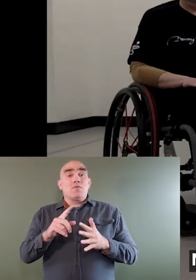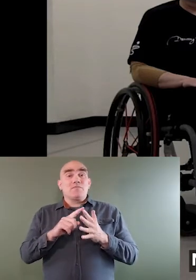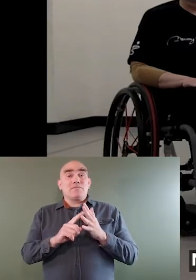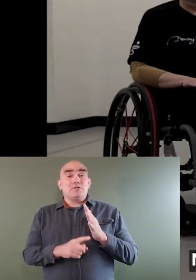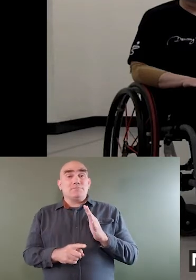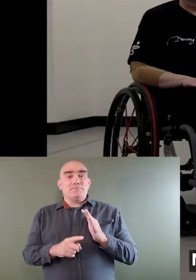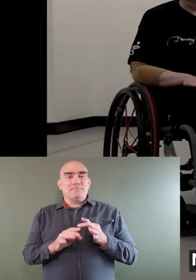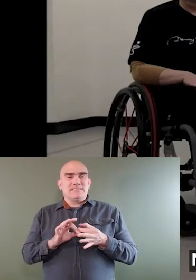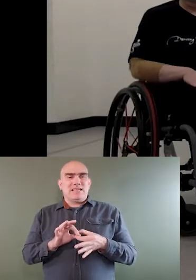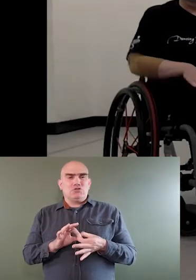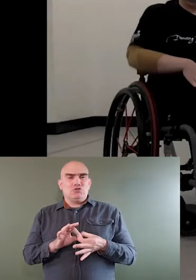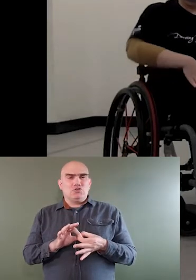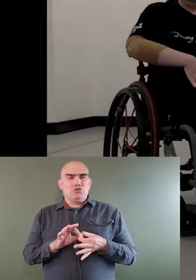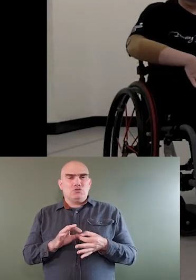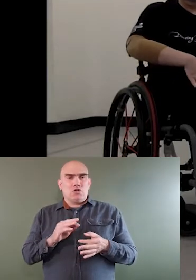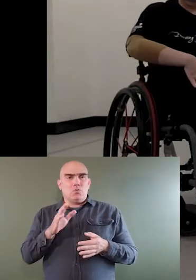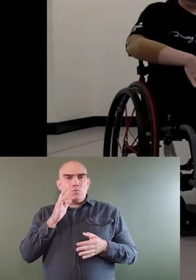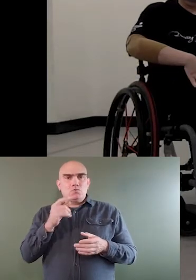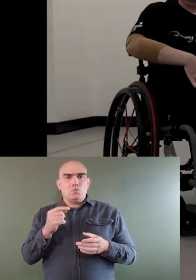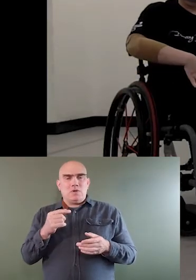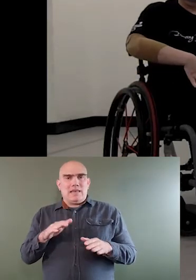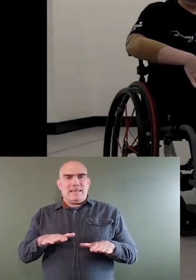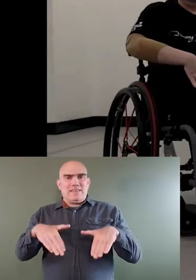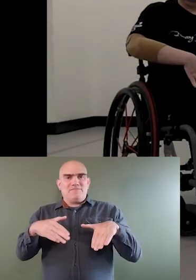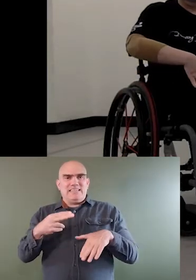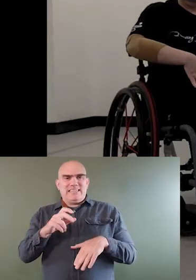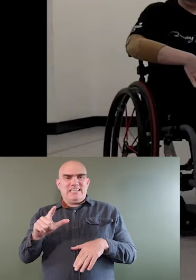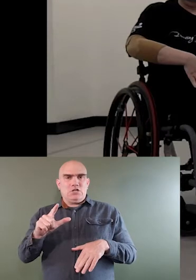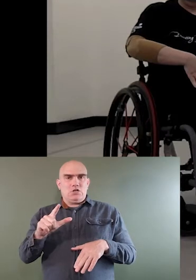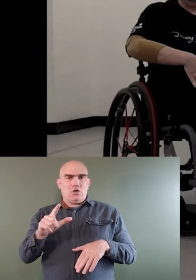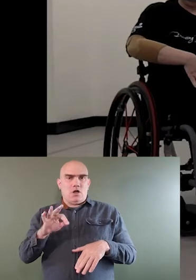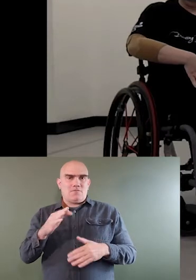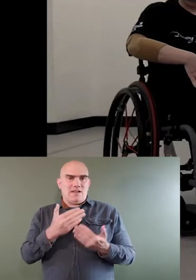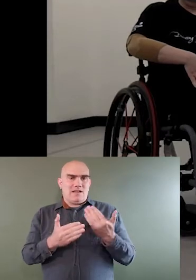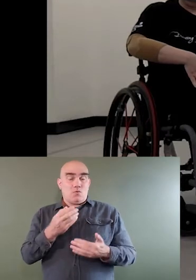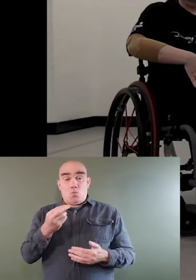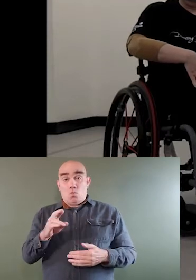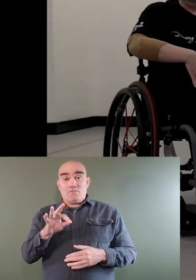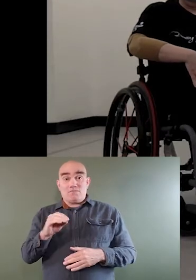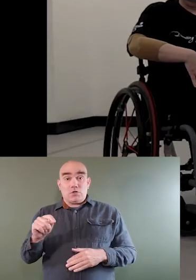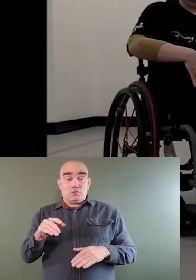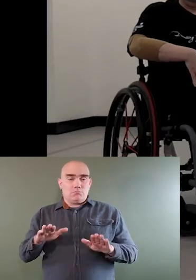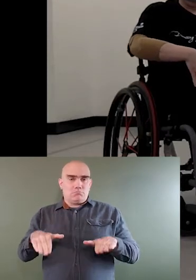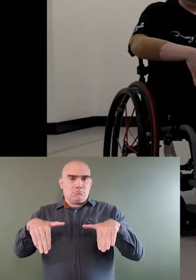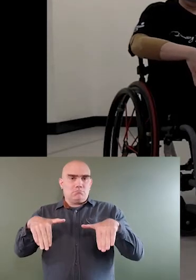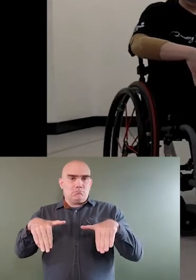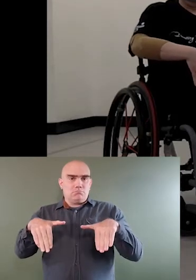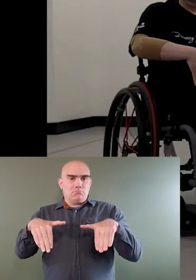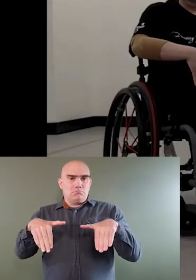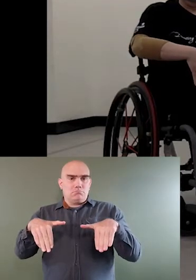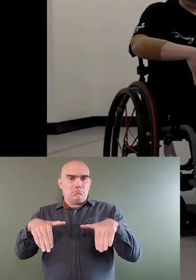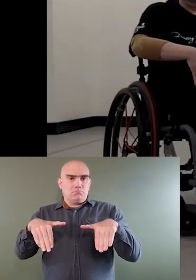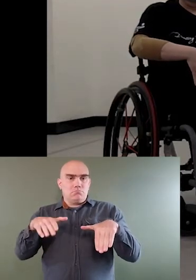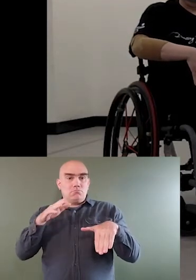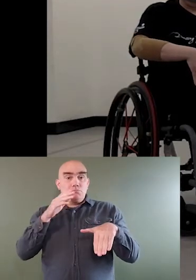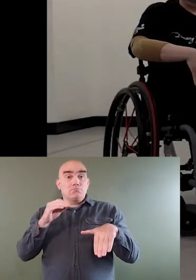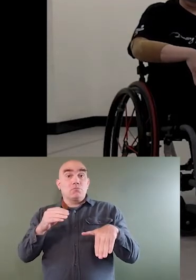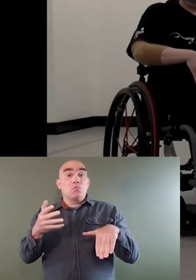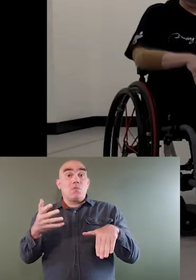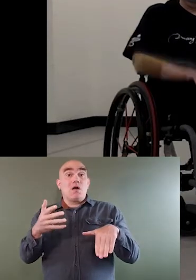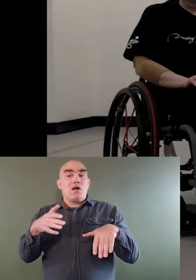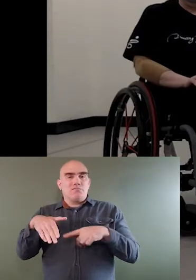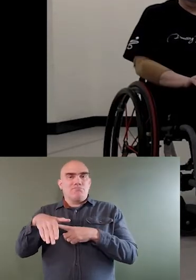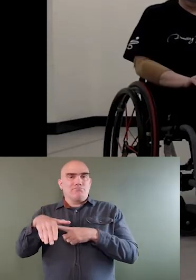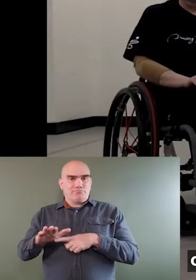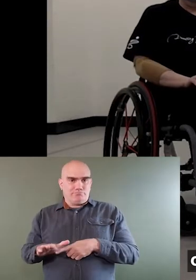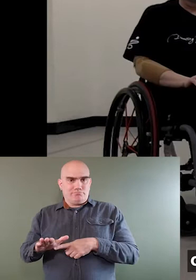fingertips attached. And you're going to lift the heel of the hand or foot. We're going to do the heel down on the